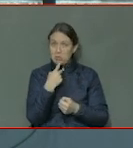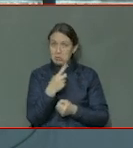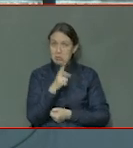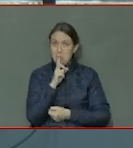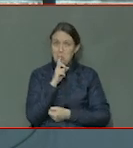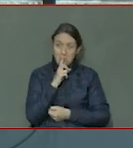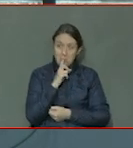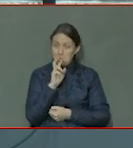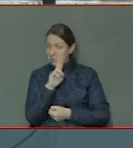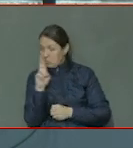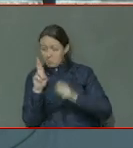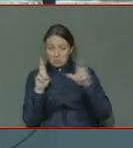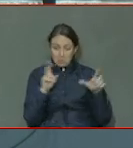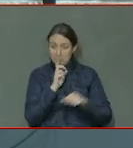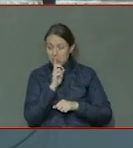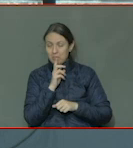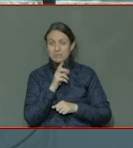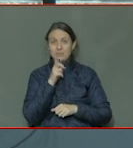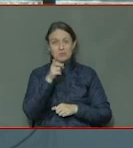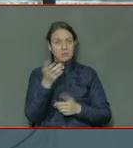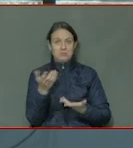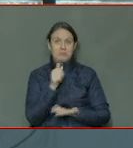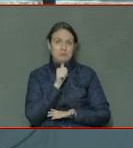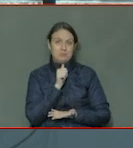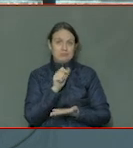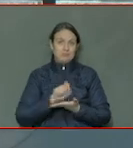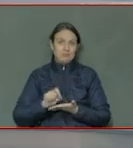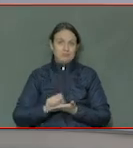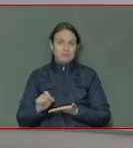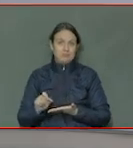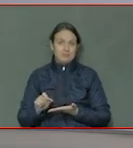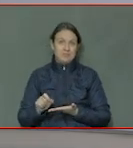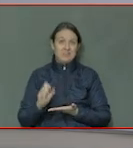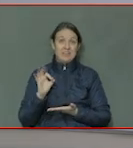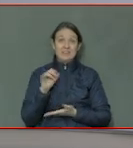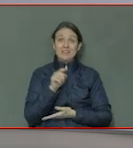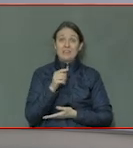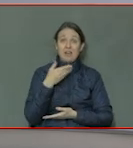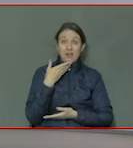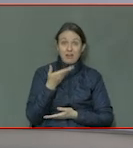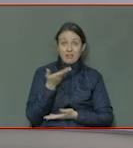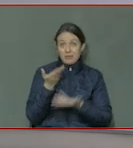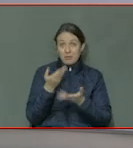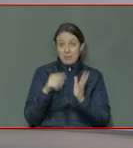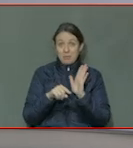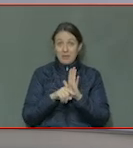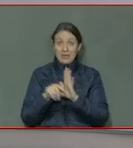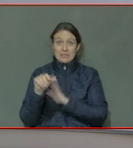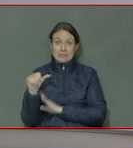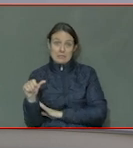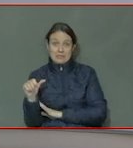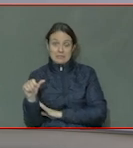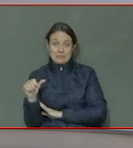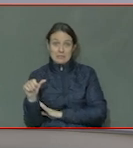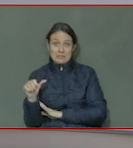any direction. The other thing that's important, if this answer was -6, then you